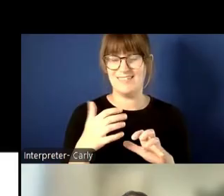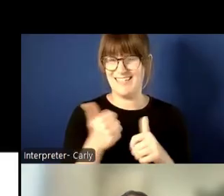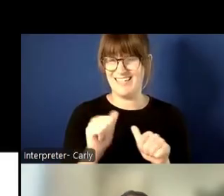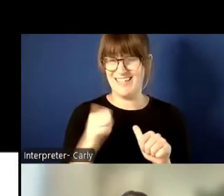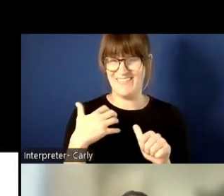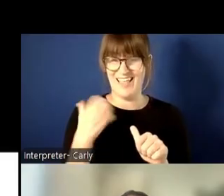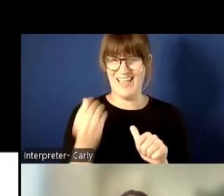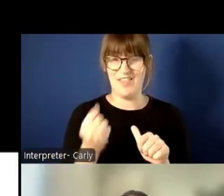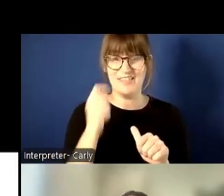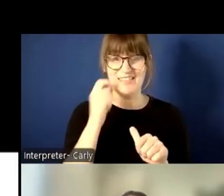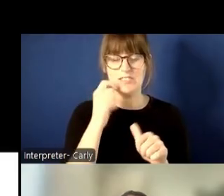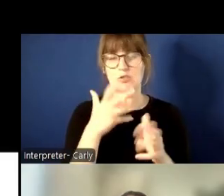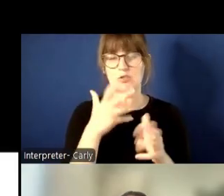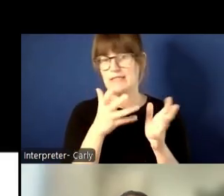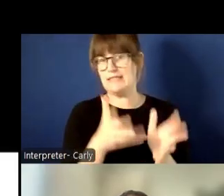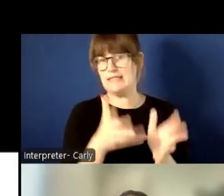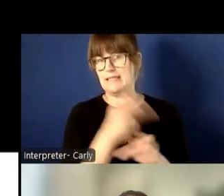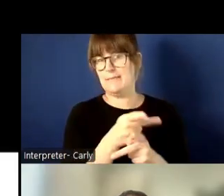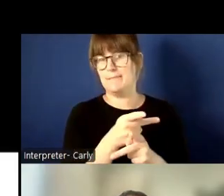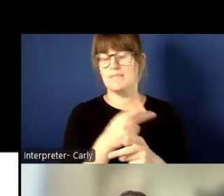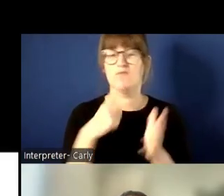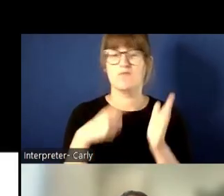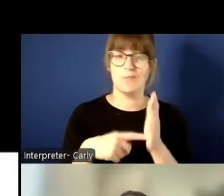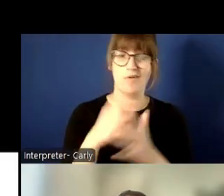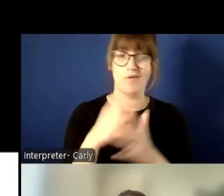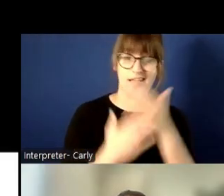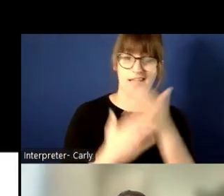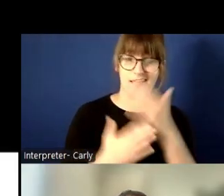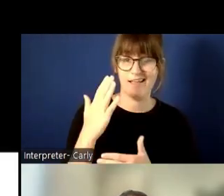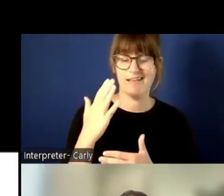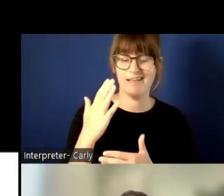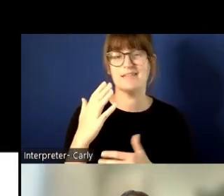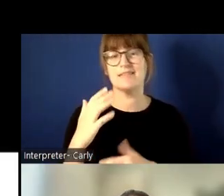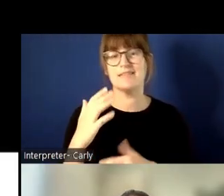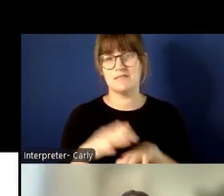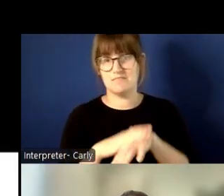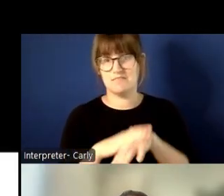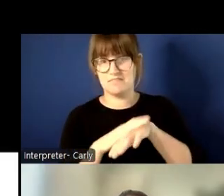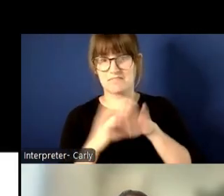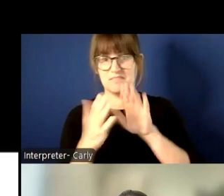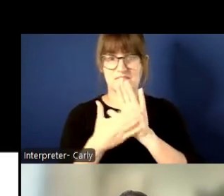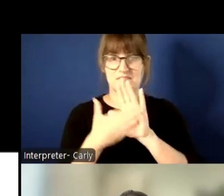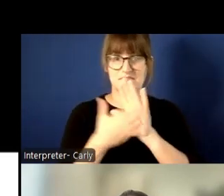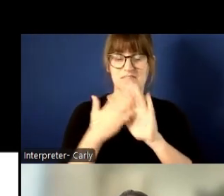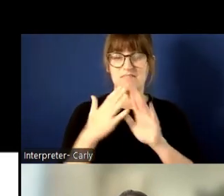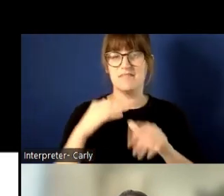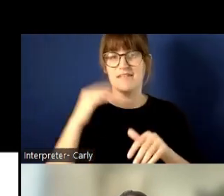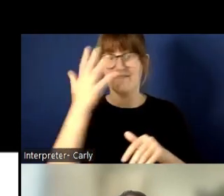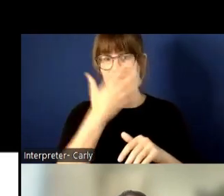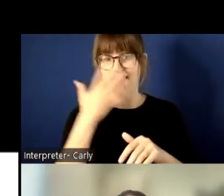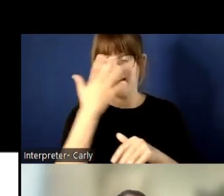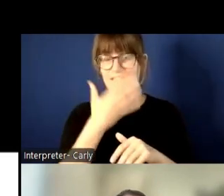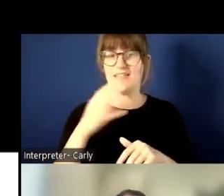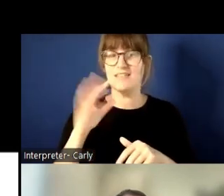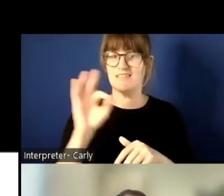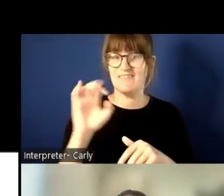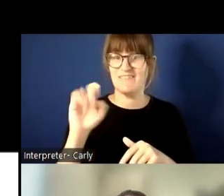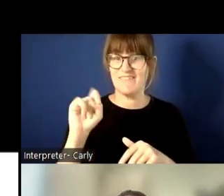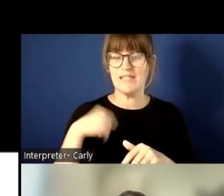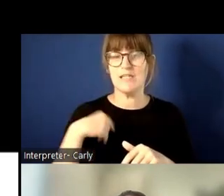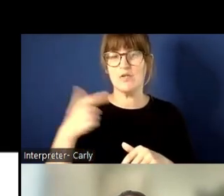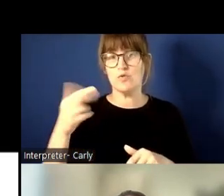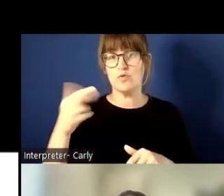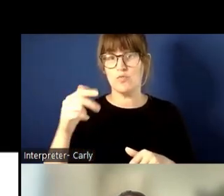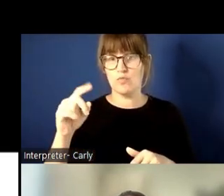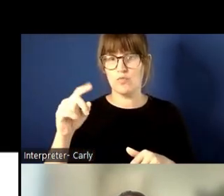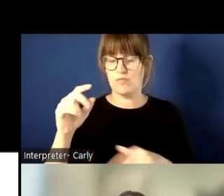include areas like the face, your hands, even the backs of your hands, your feet, your groin, and your shins. So what this involves